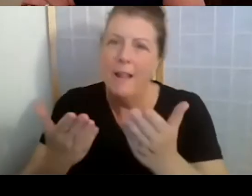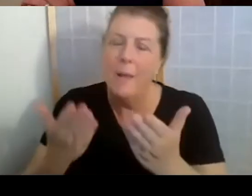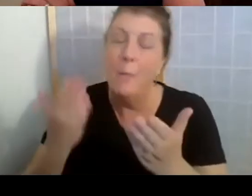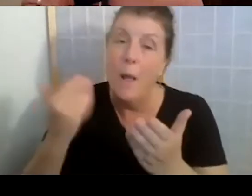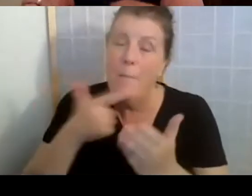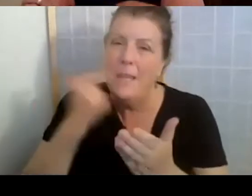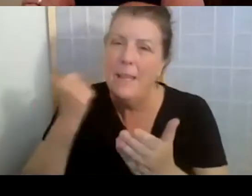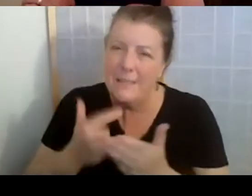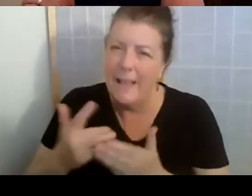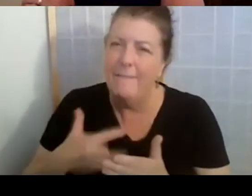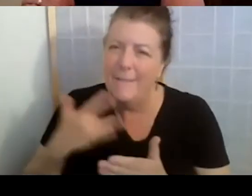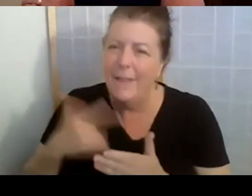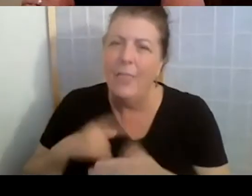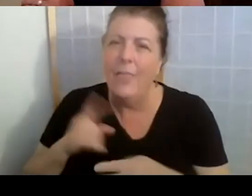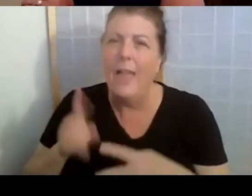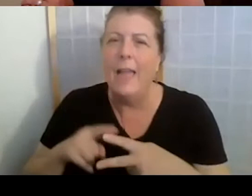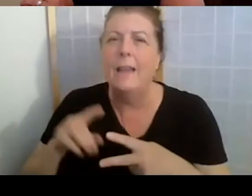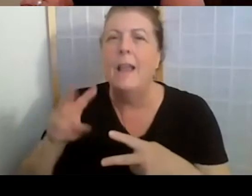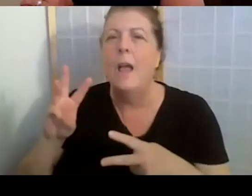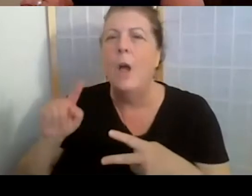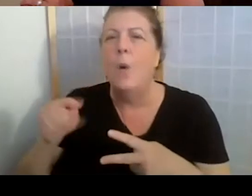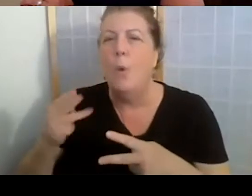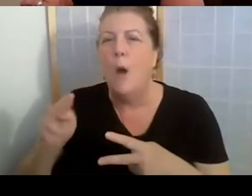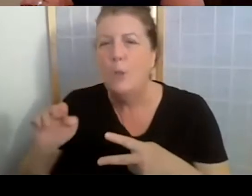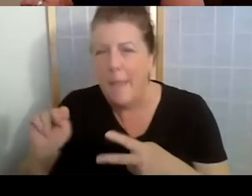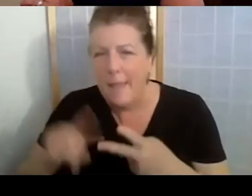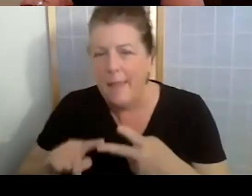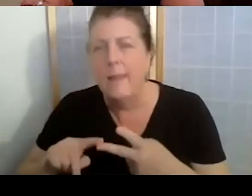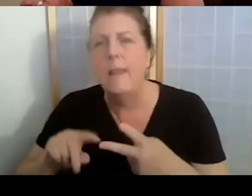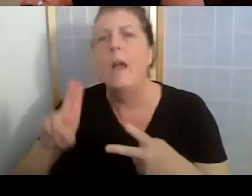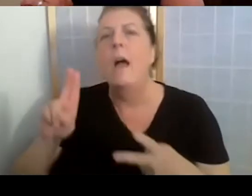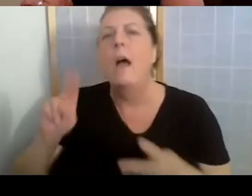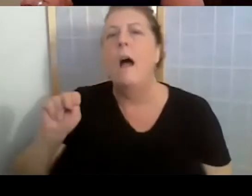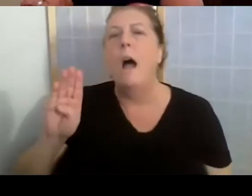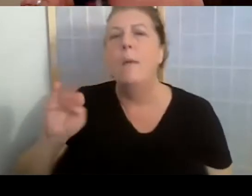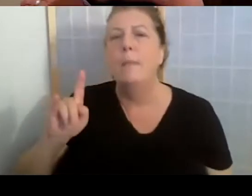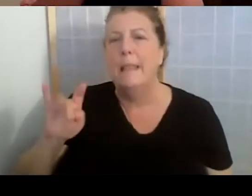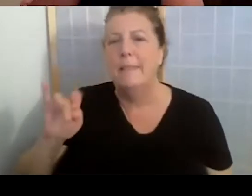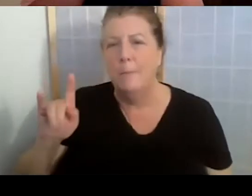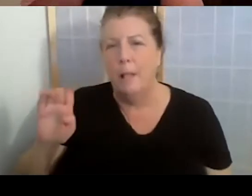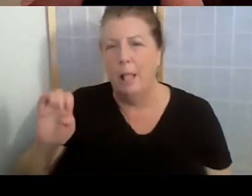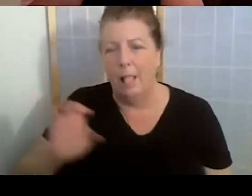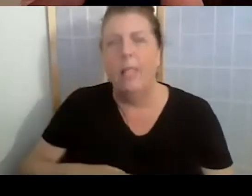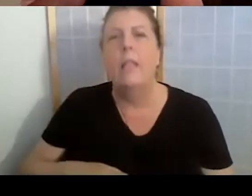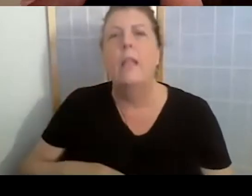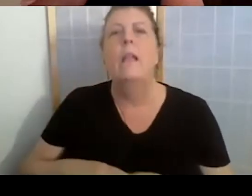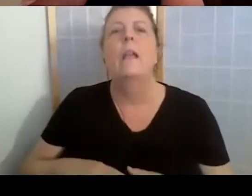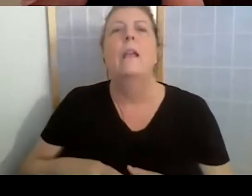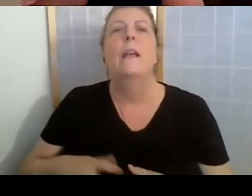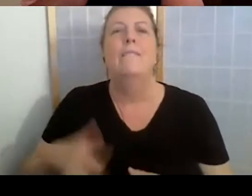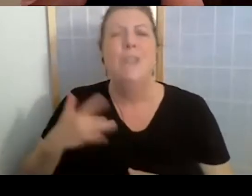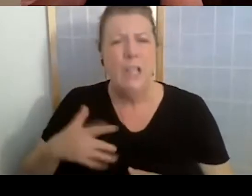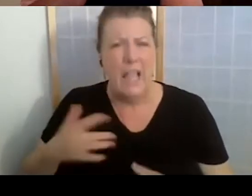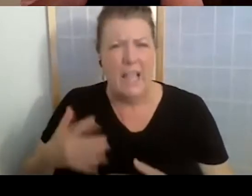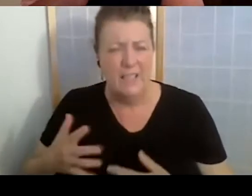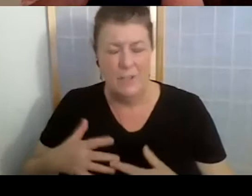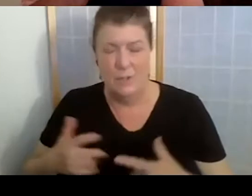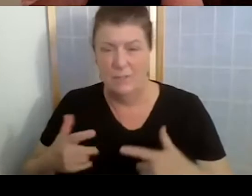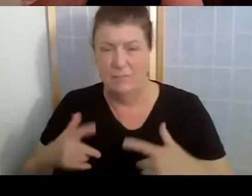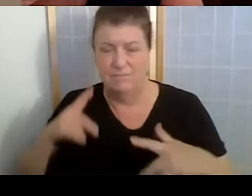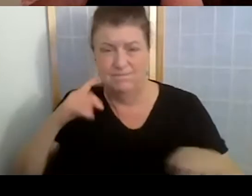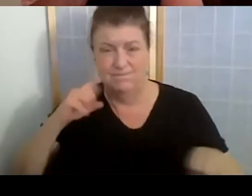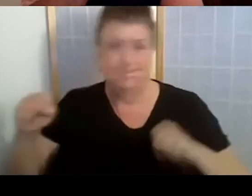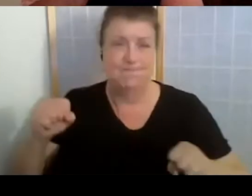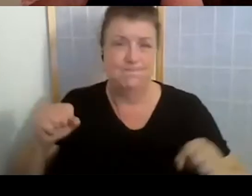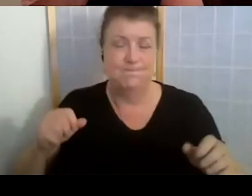is this tectonic shifting that we're seeing. And I'll shut up, but the last thing I have to say is that in comedy, where I pay my bills, there